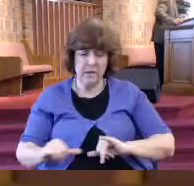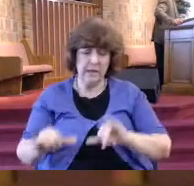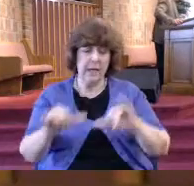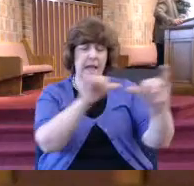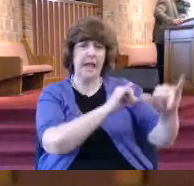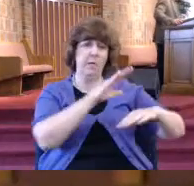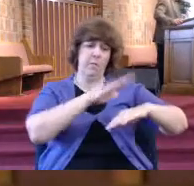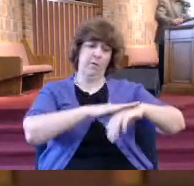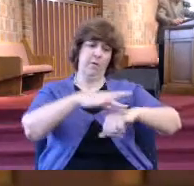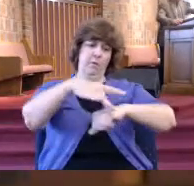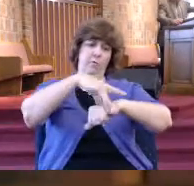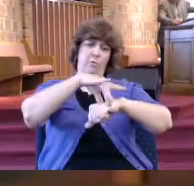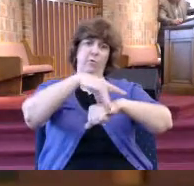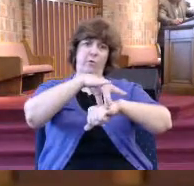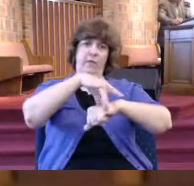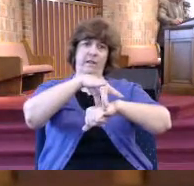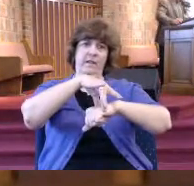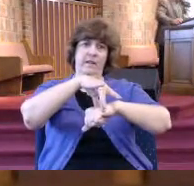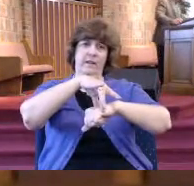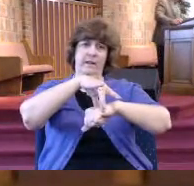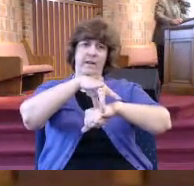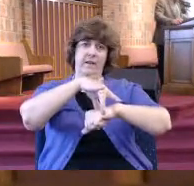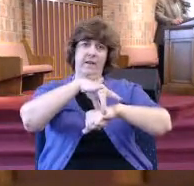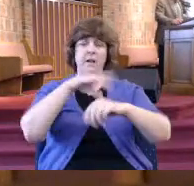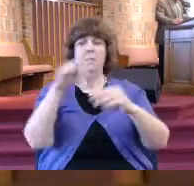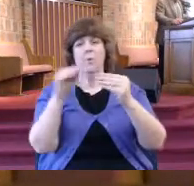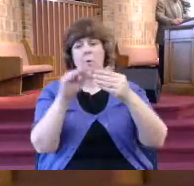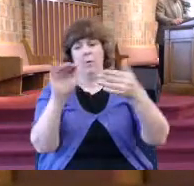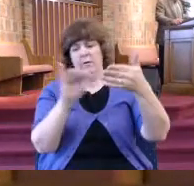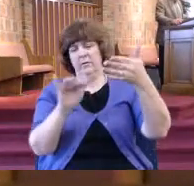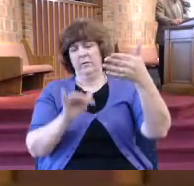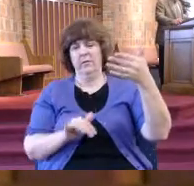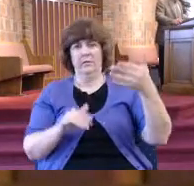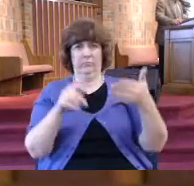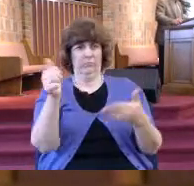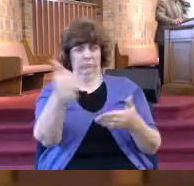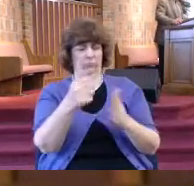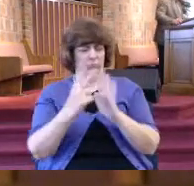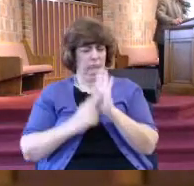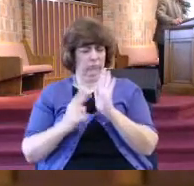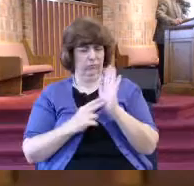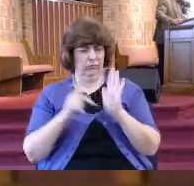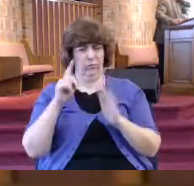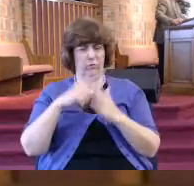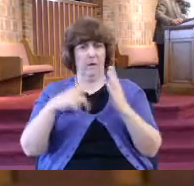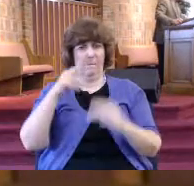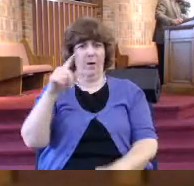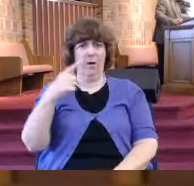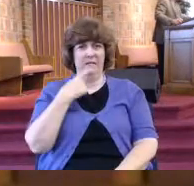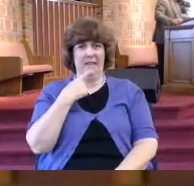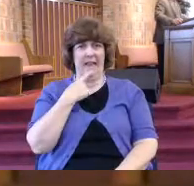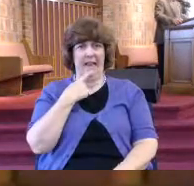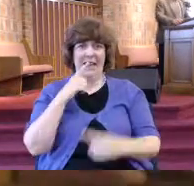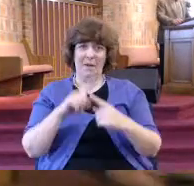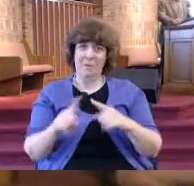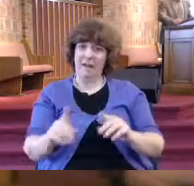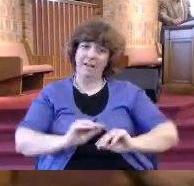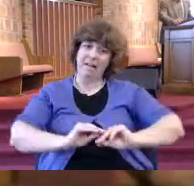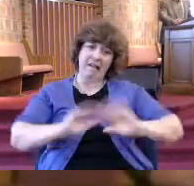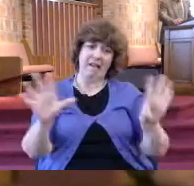earth. The rest of Paul's sermon you can read there, but that's adequate to understand what